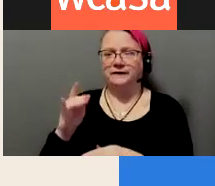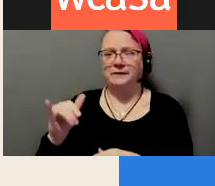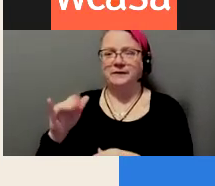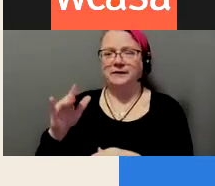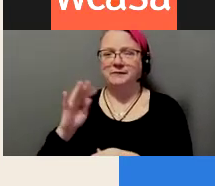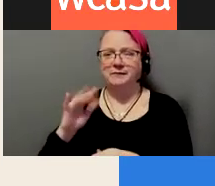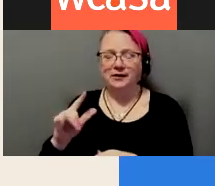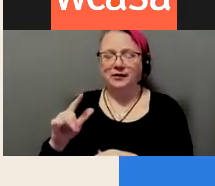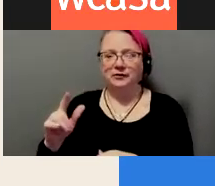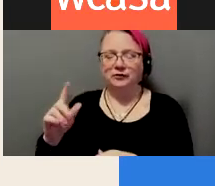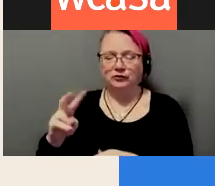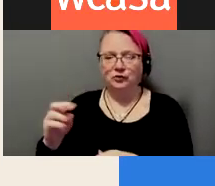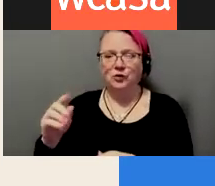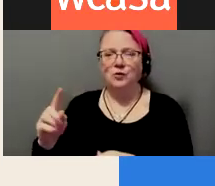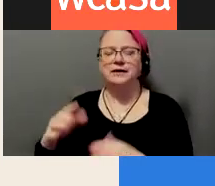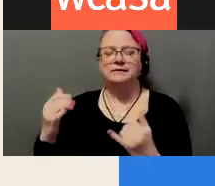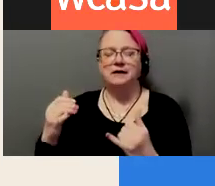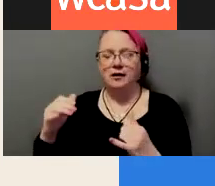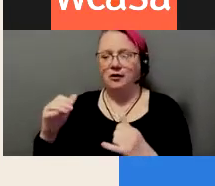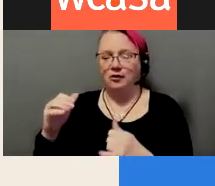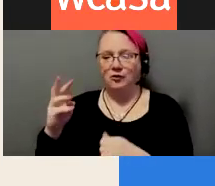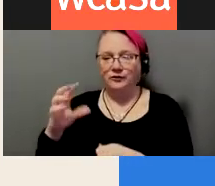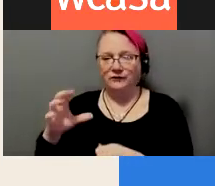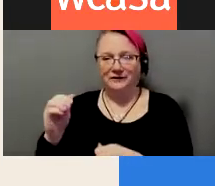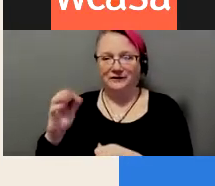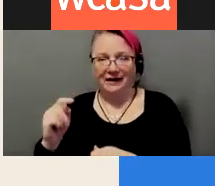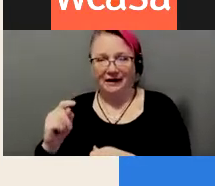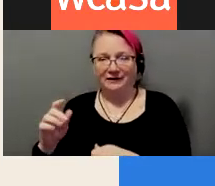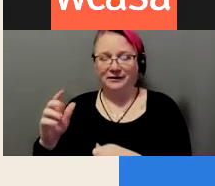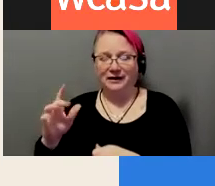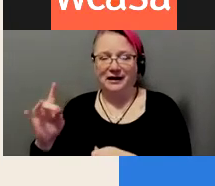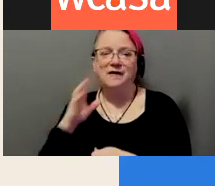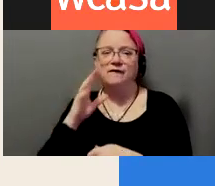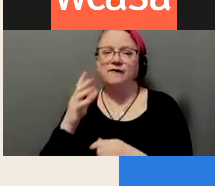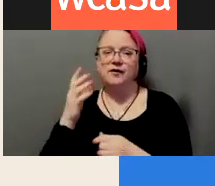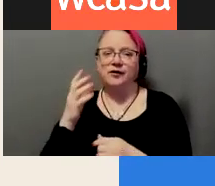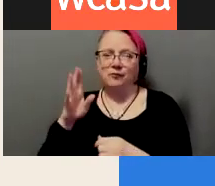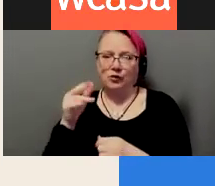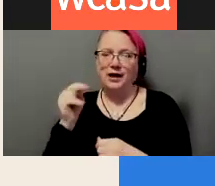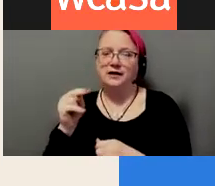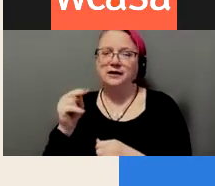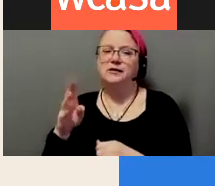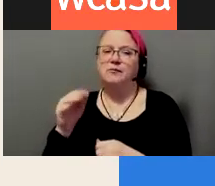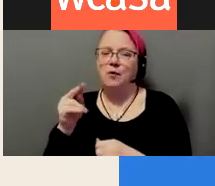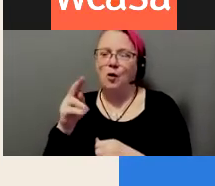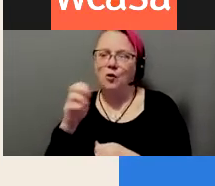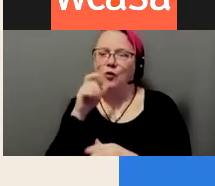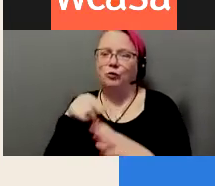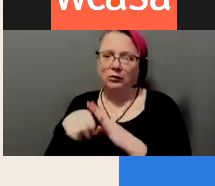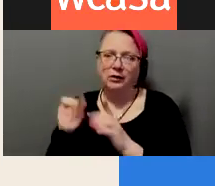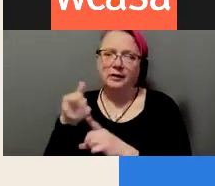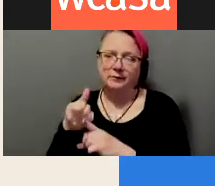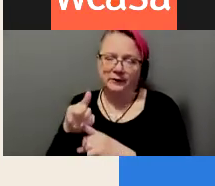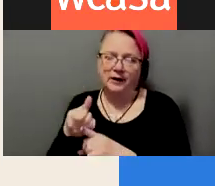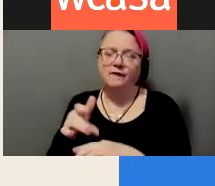Wisconsin Act 48. In honor of the late Wausau area resident Braden Bone, who died by suicide